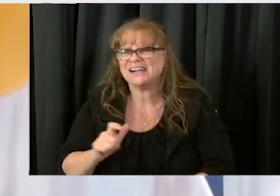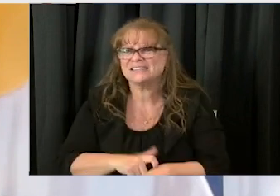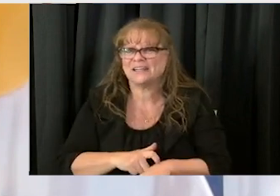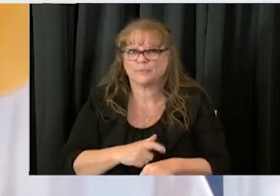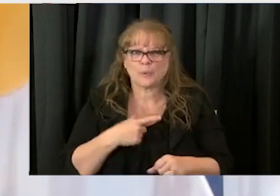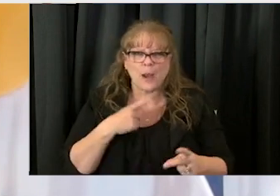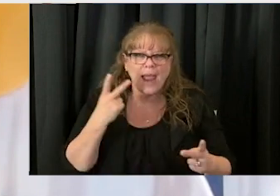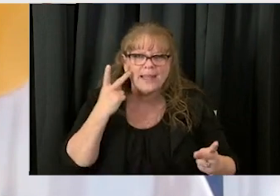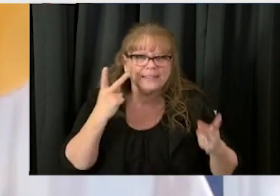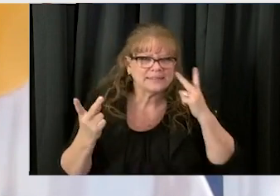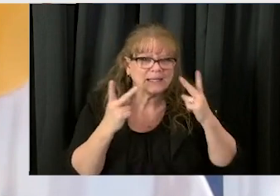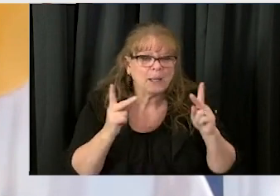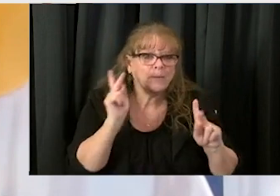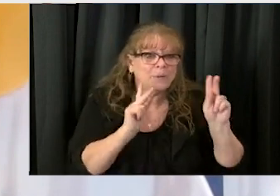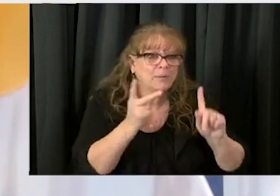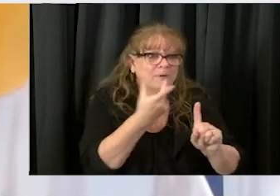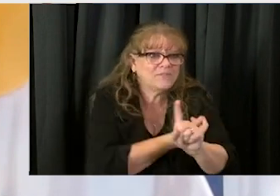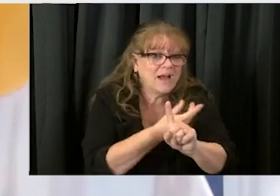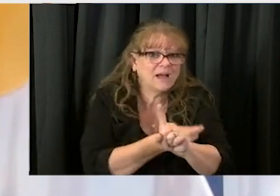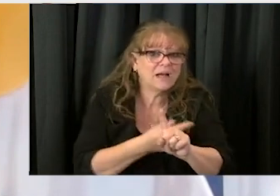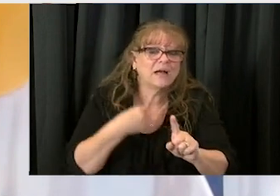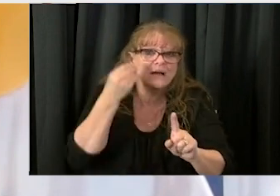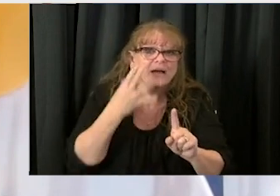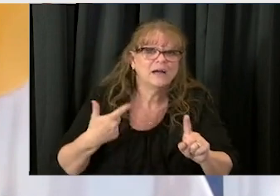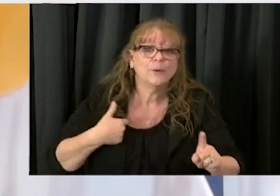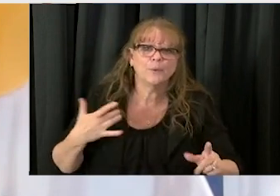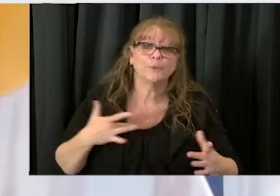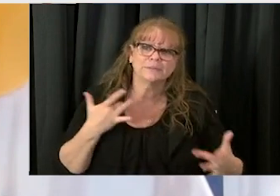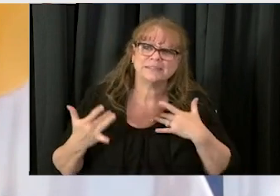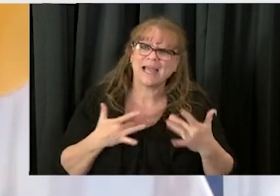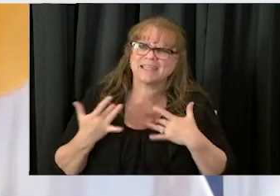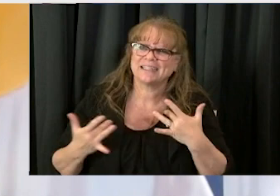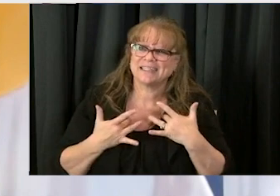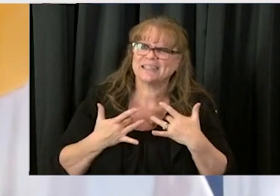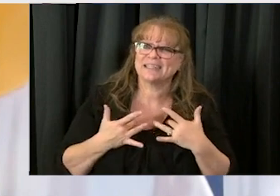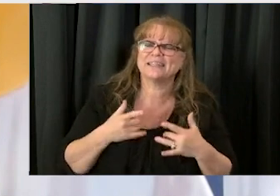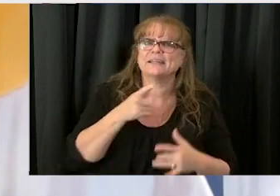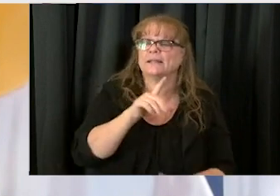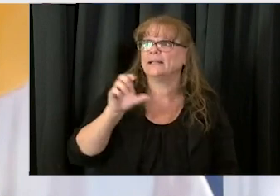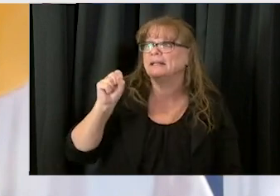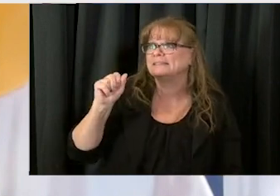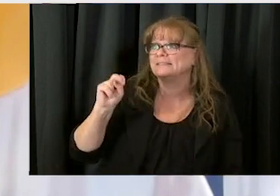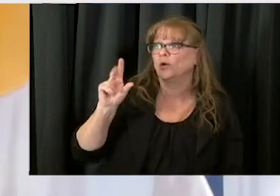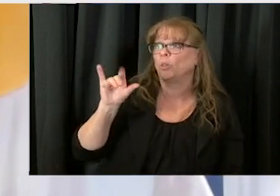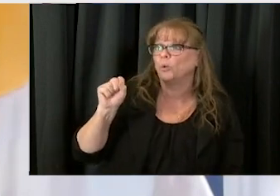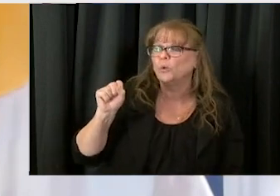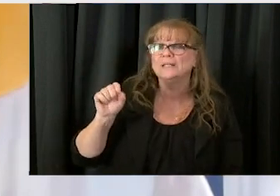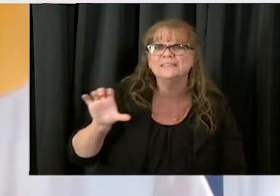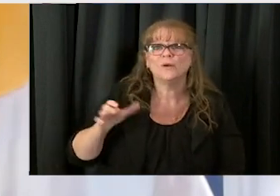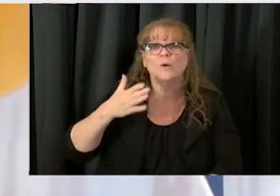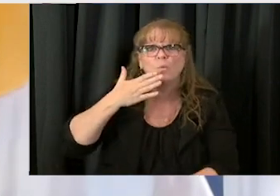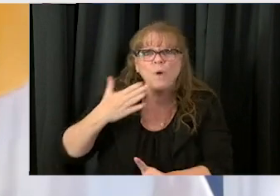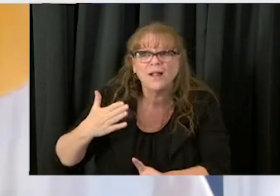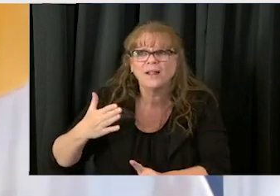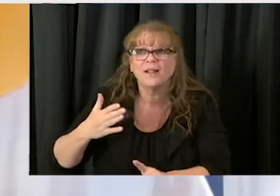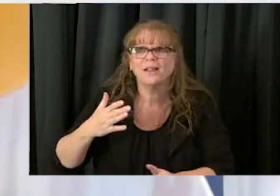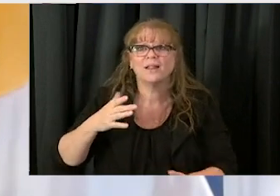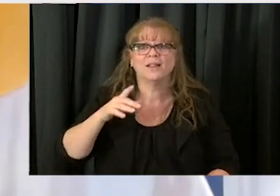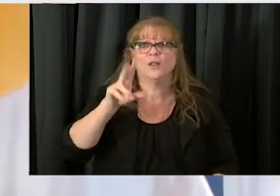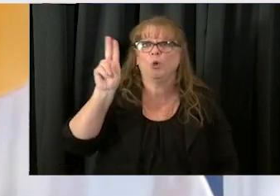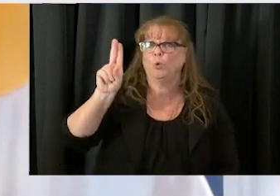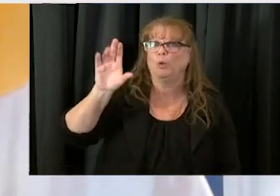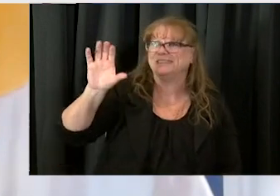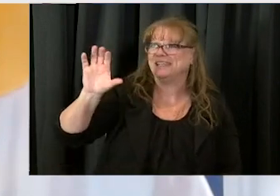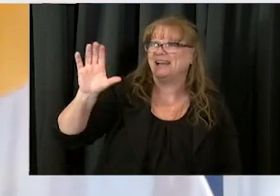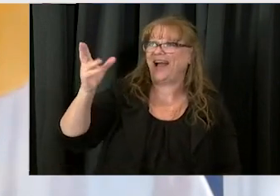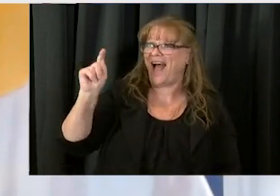Center and more clinics like that across the state. UC Health's doing it, Centura, all of those great partners. I know it's been frustrating for